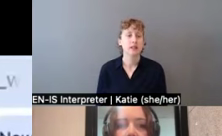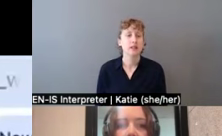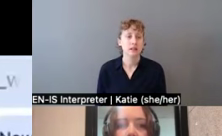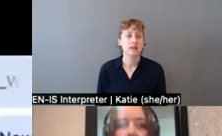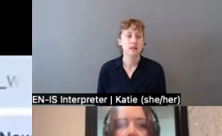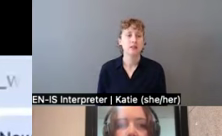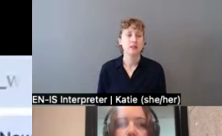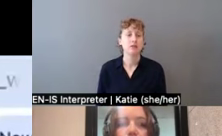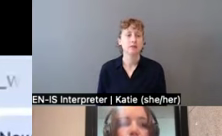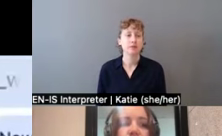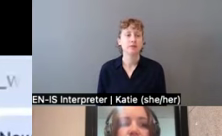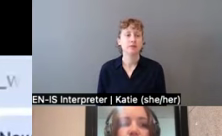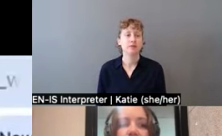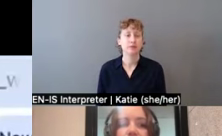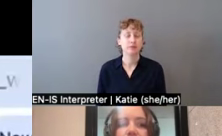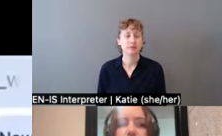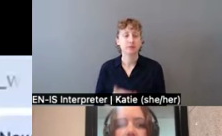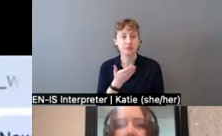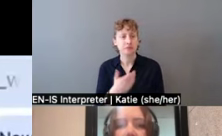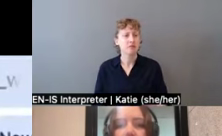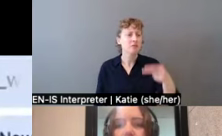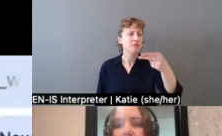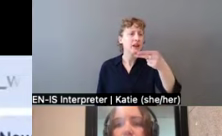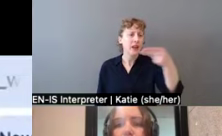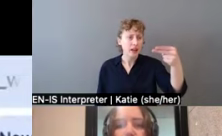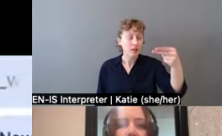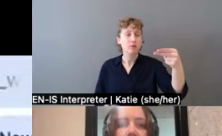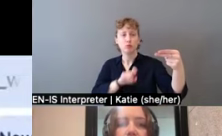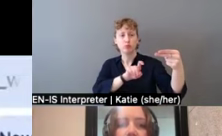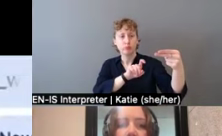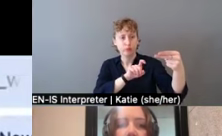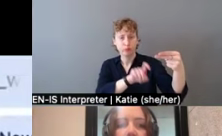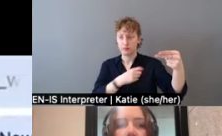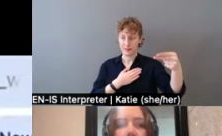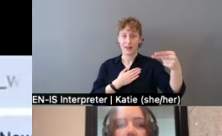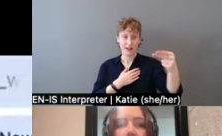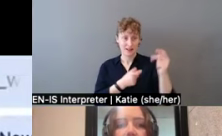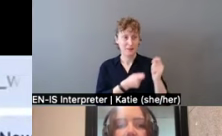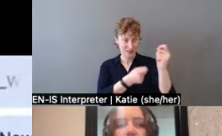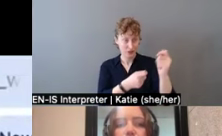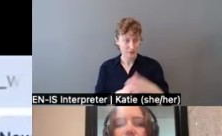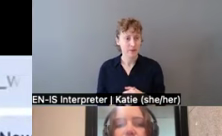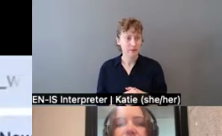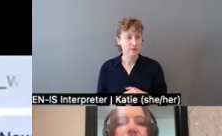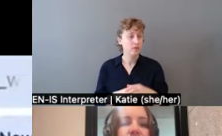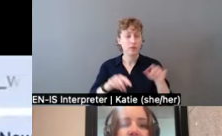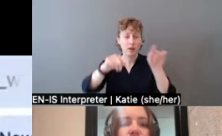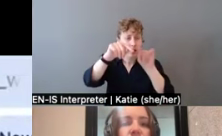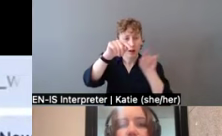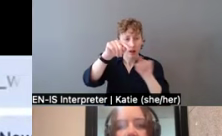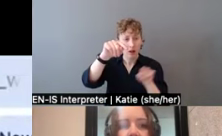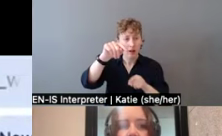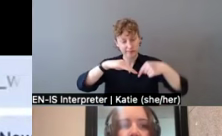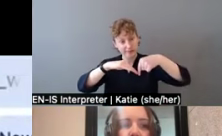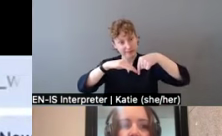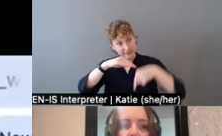Click, so here you have name and then your application, and then you have the details section,